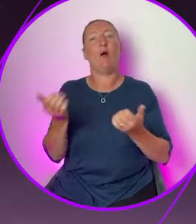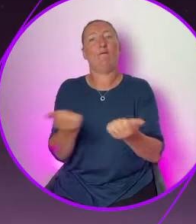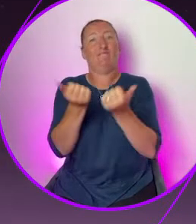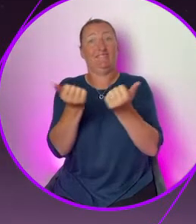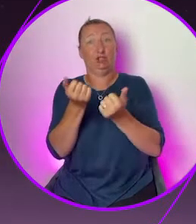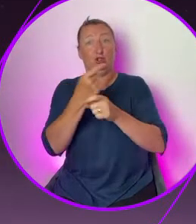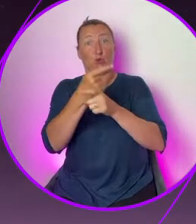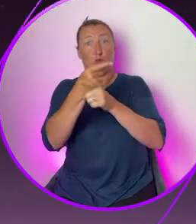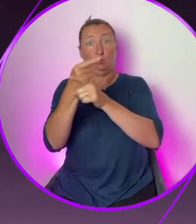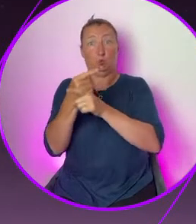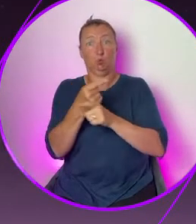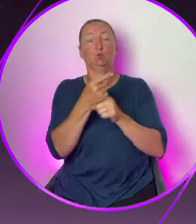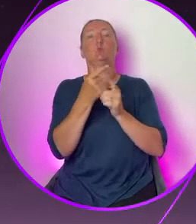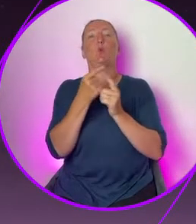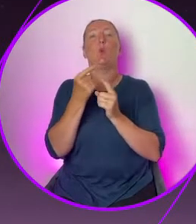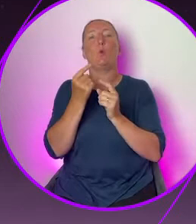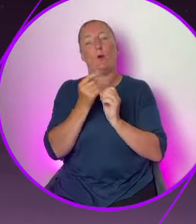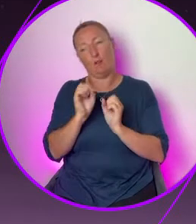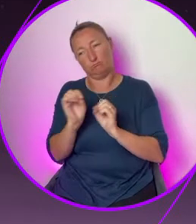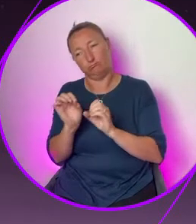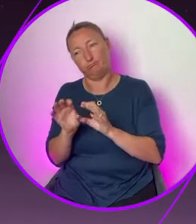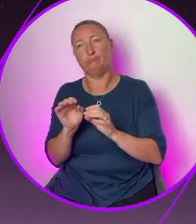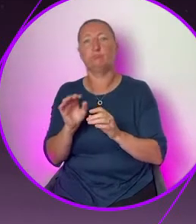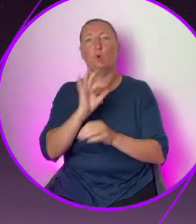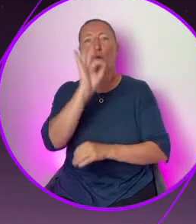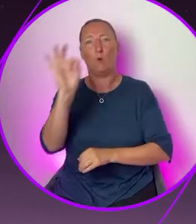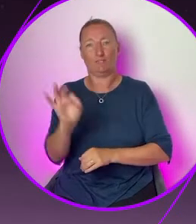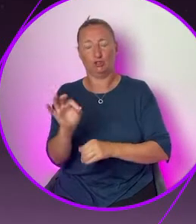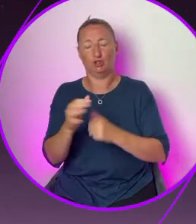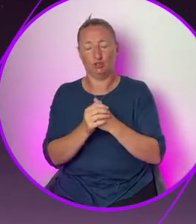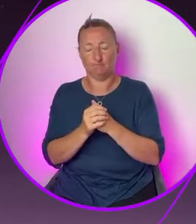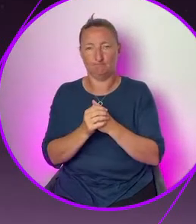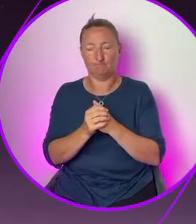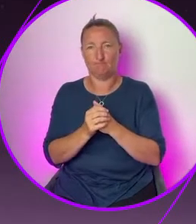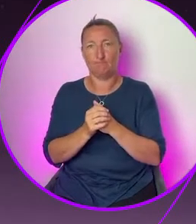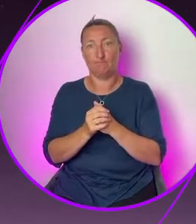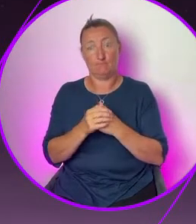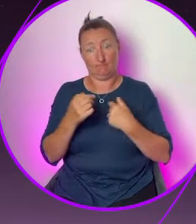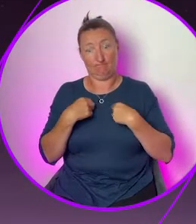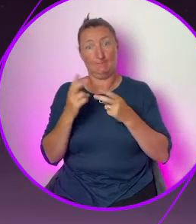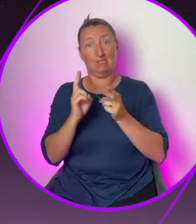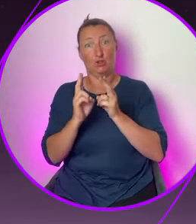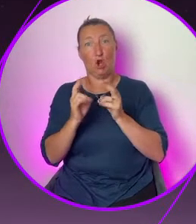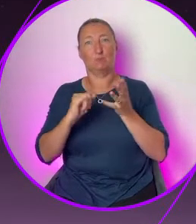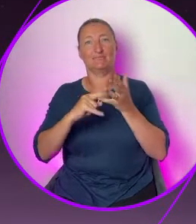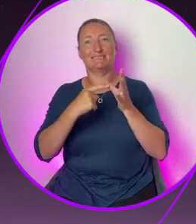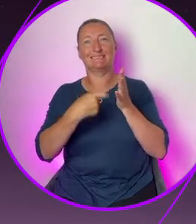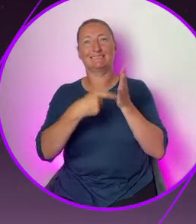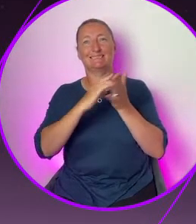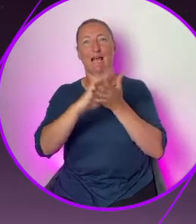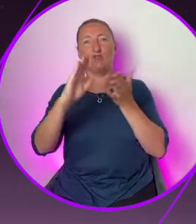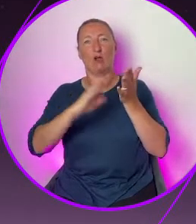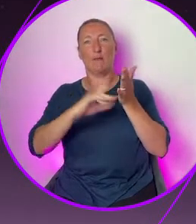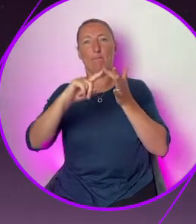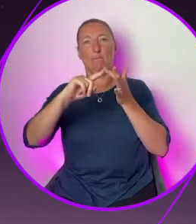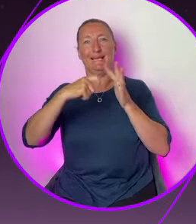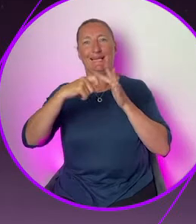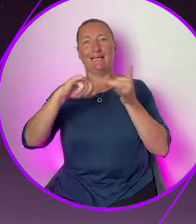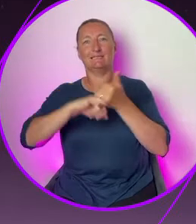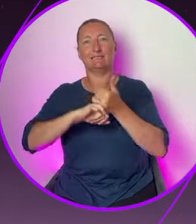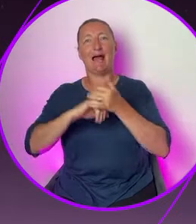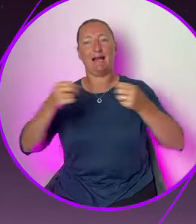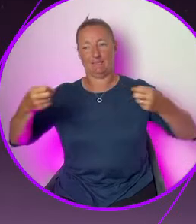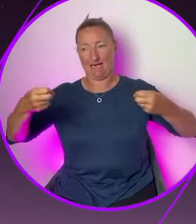We also have BSL throughout this presentation by the wonderful Sarah Meeks, and we also have closed captions. Is that everything? I think